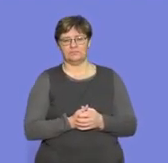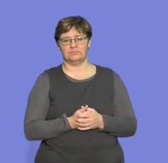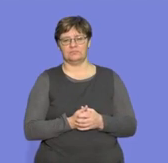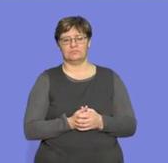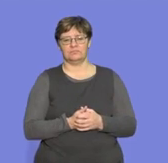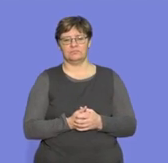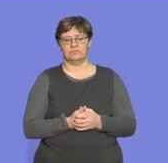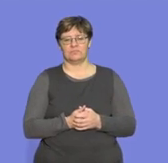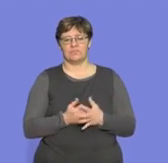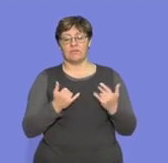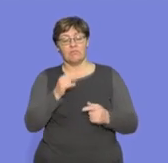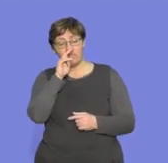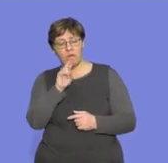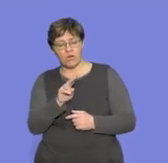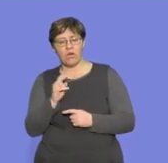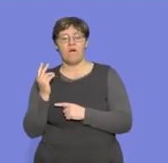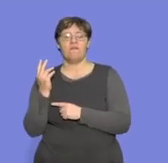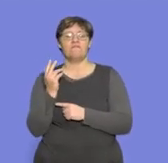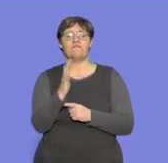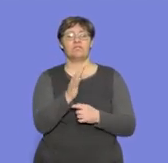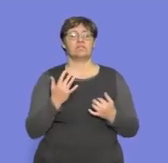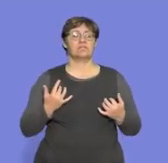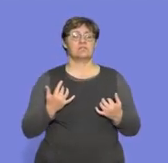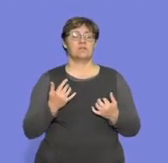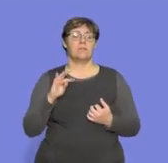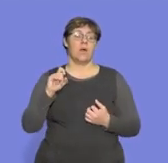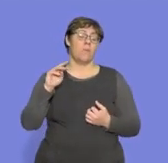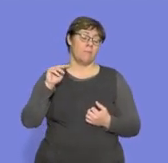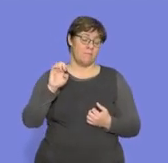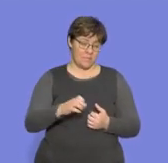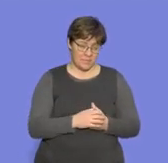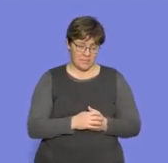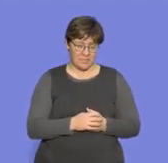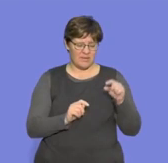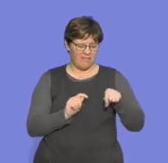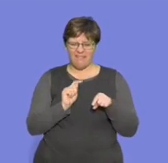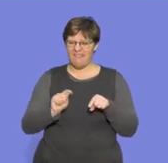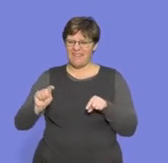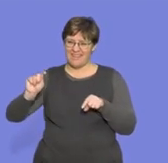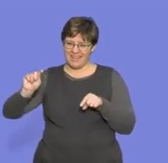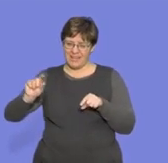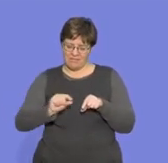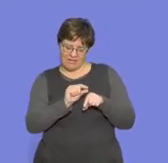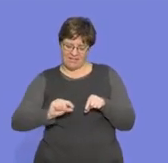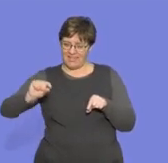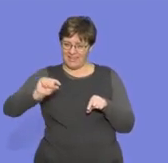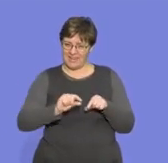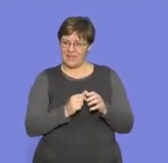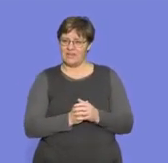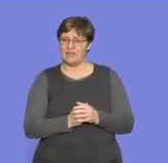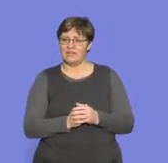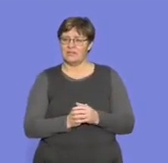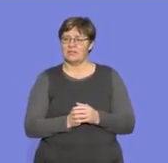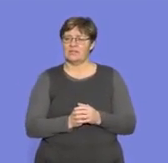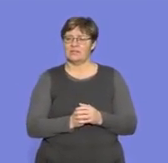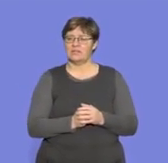this biomes. section Again, up, we're the forest looking at biomes the forest are biomes. indicated Again, the forest in these biomes areas here are in indicated green in these areas here, little bits of green, them around and